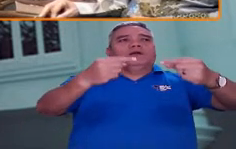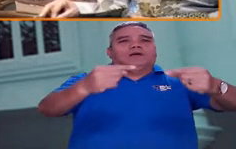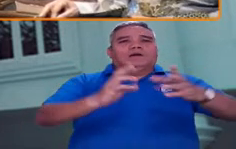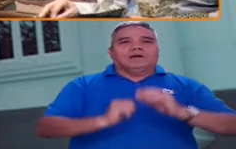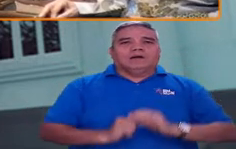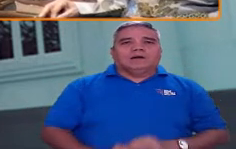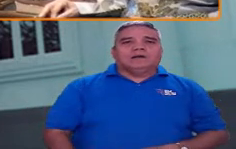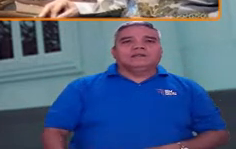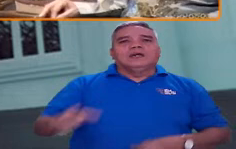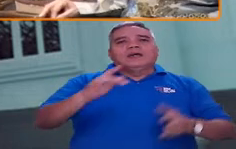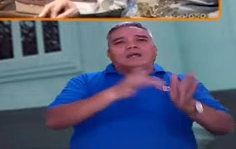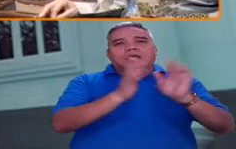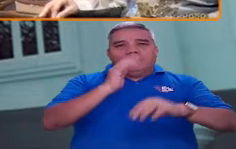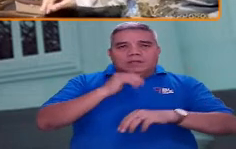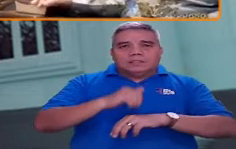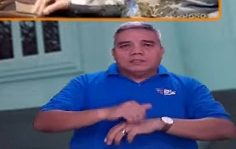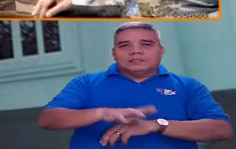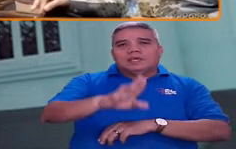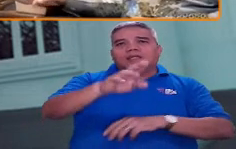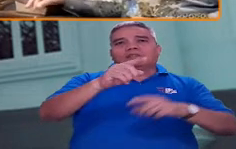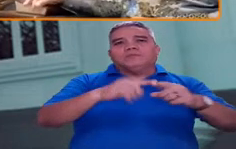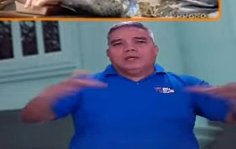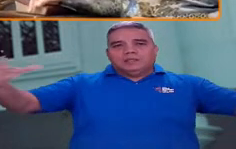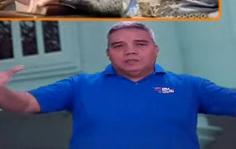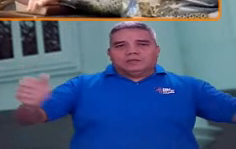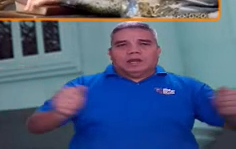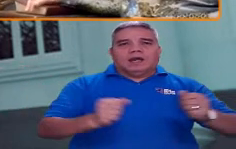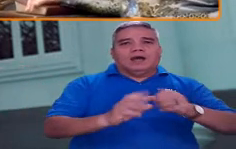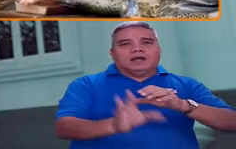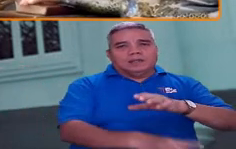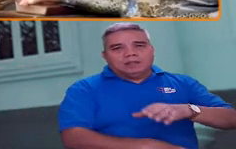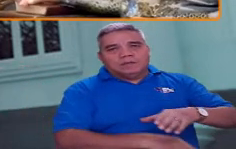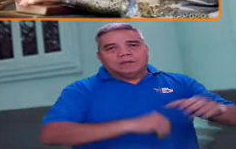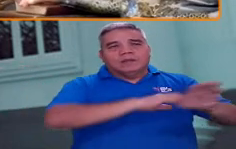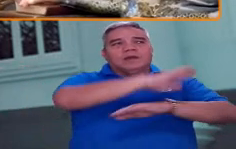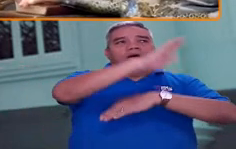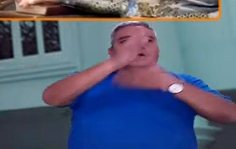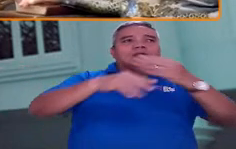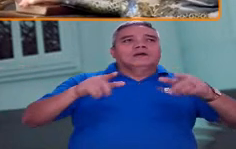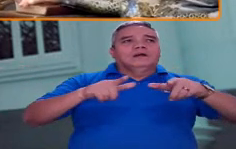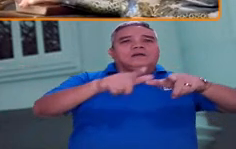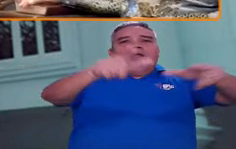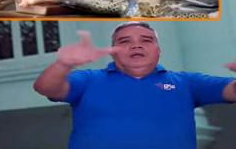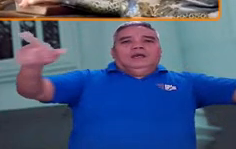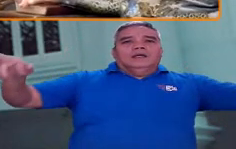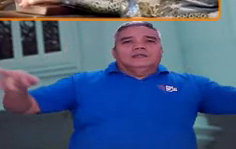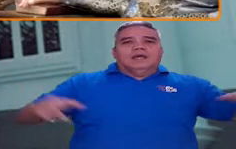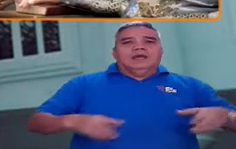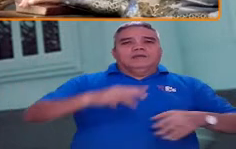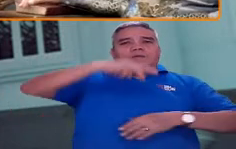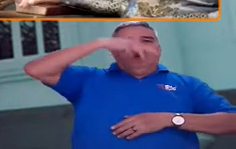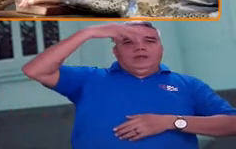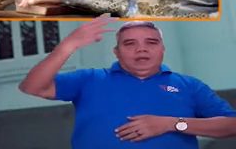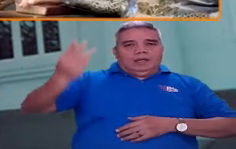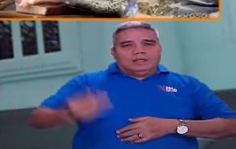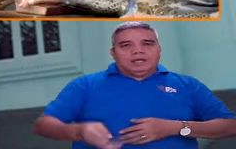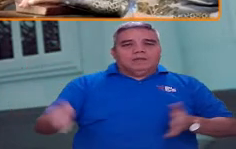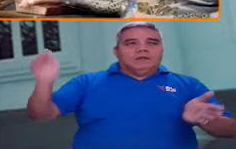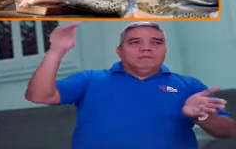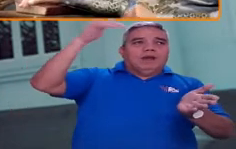message be told. He sends me to gather them out of all land